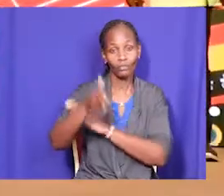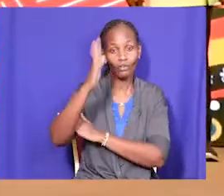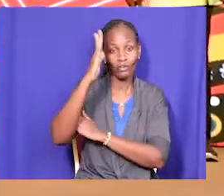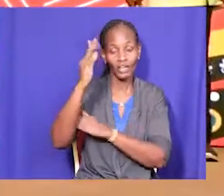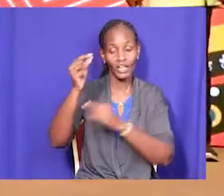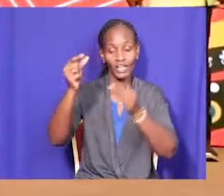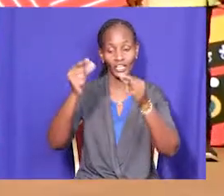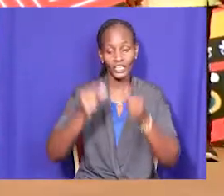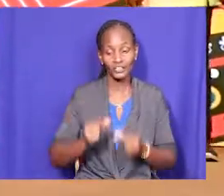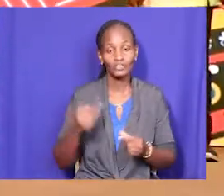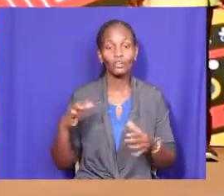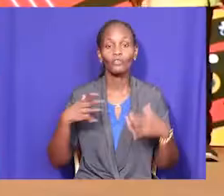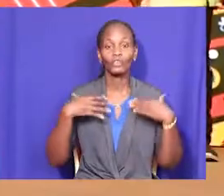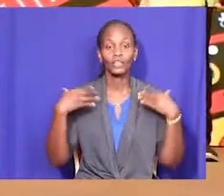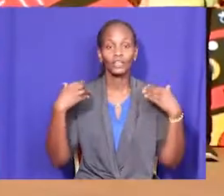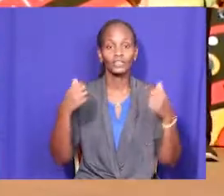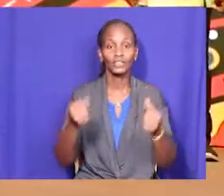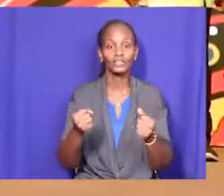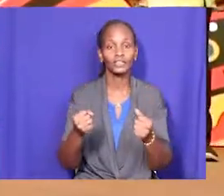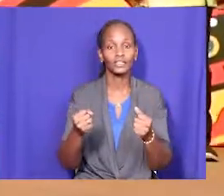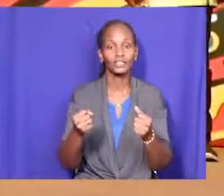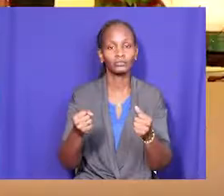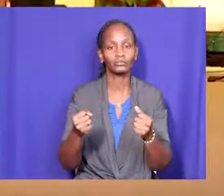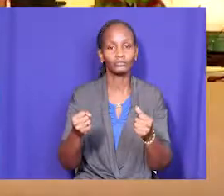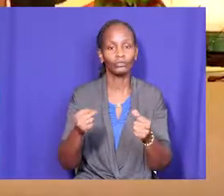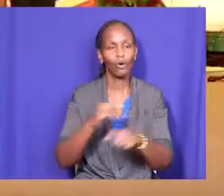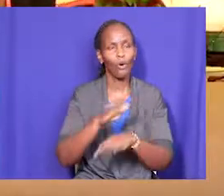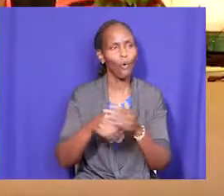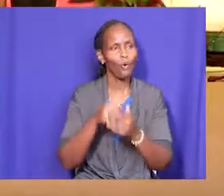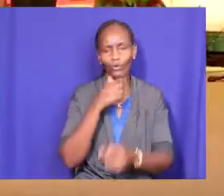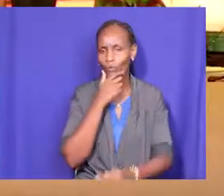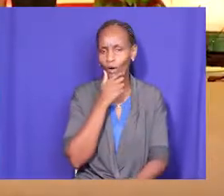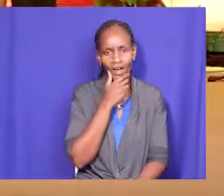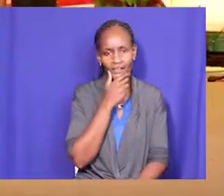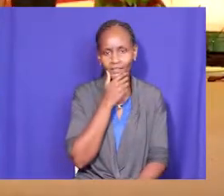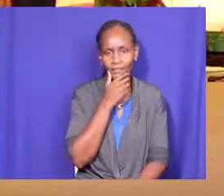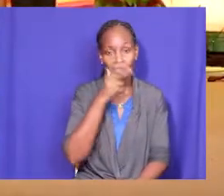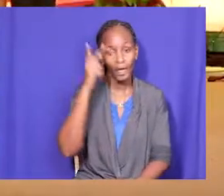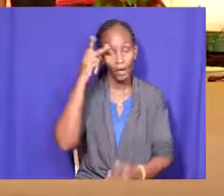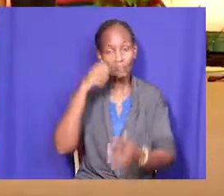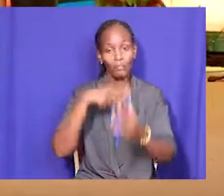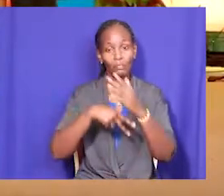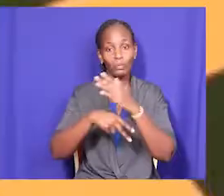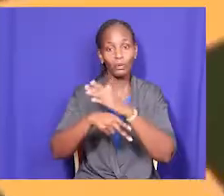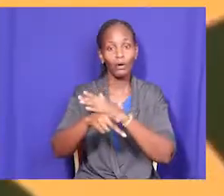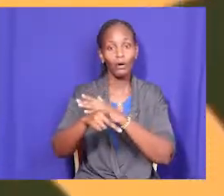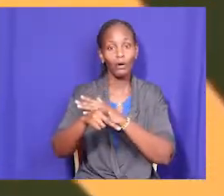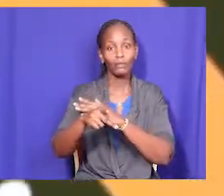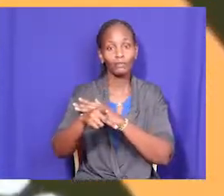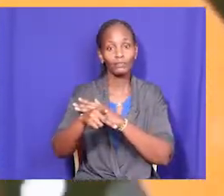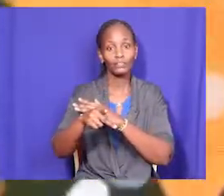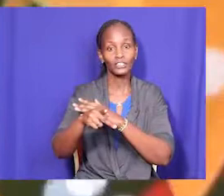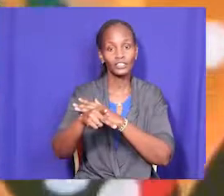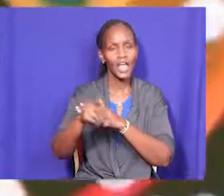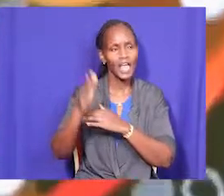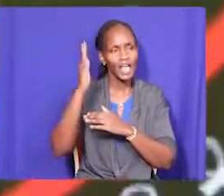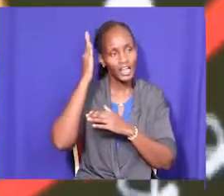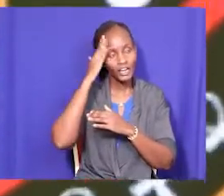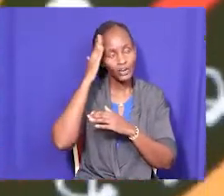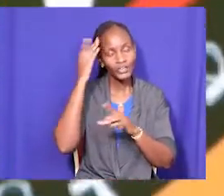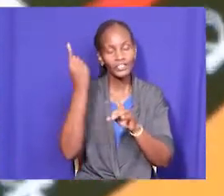healing and works of wonders, prophecy and discernment